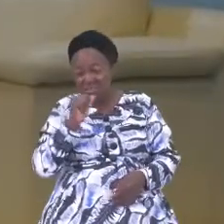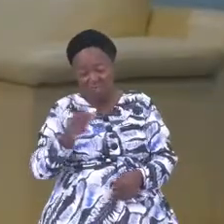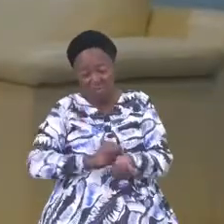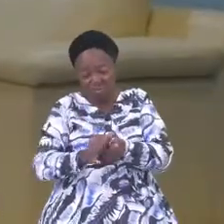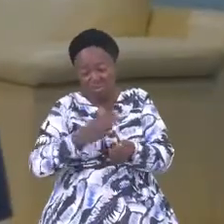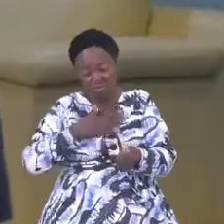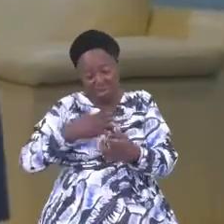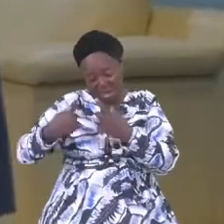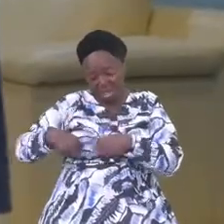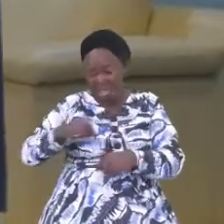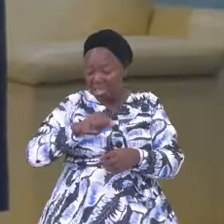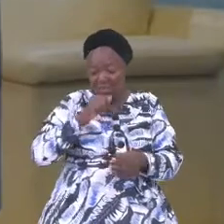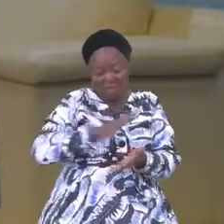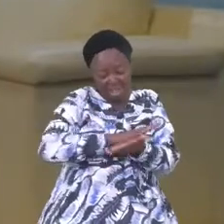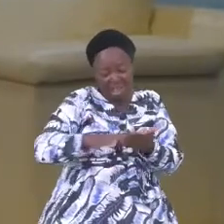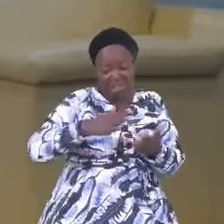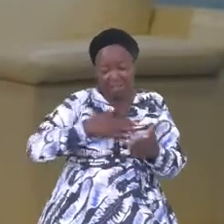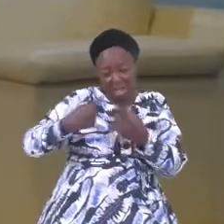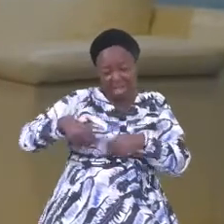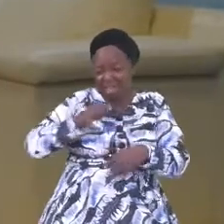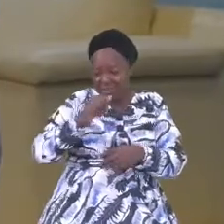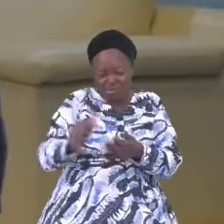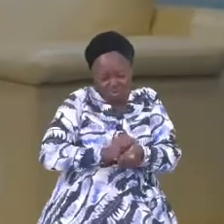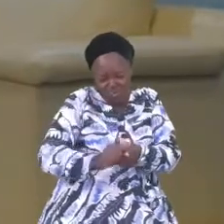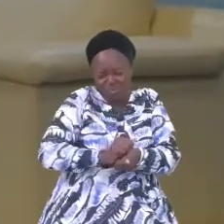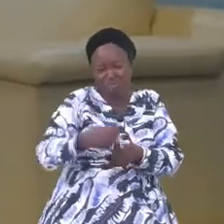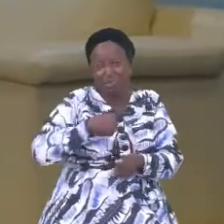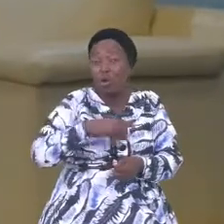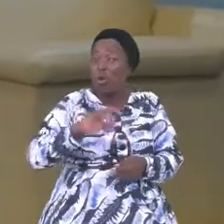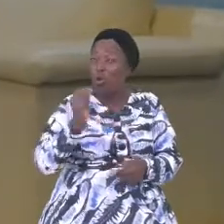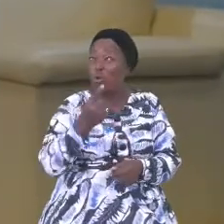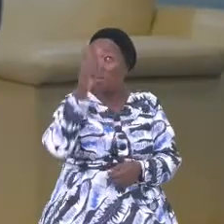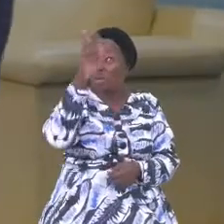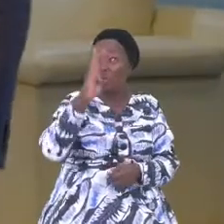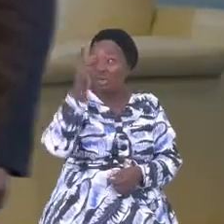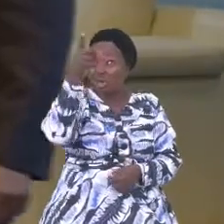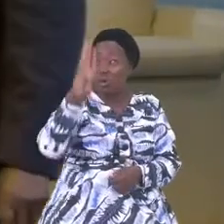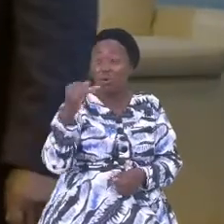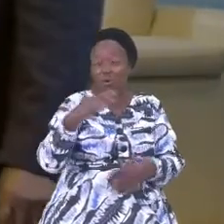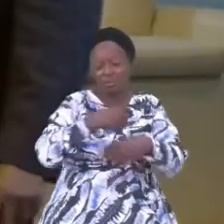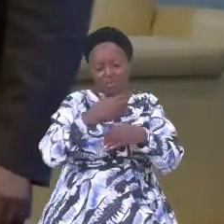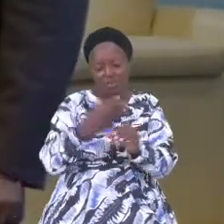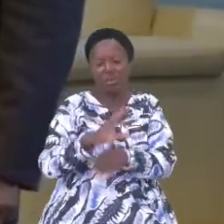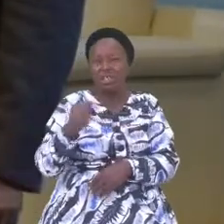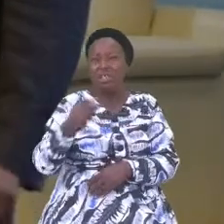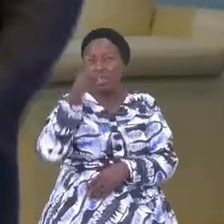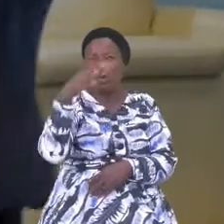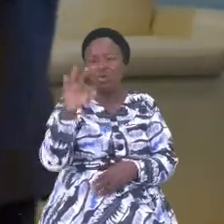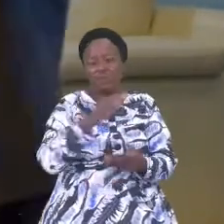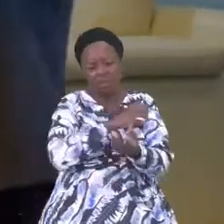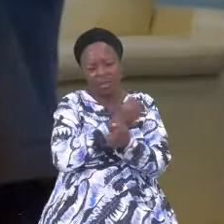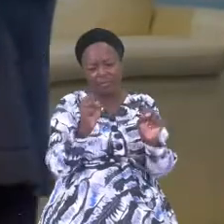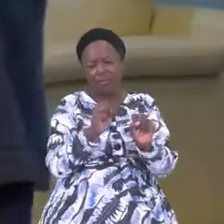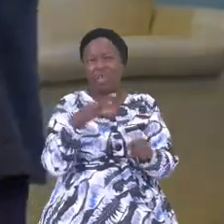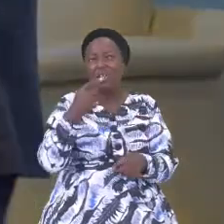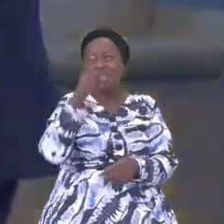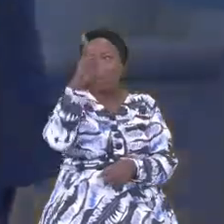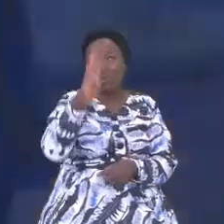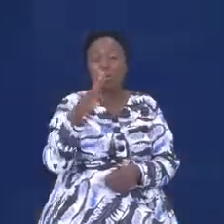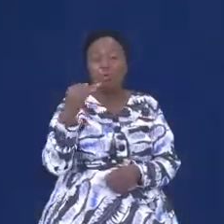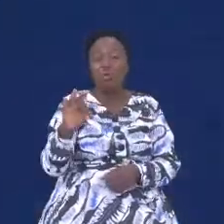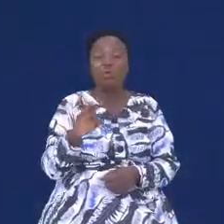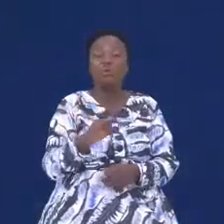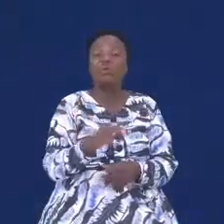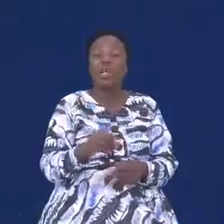cleanse my heart. They cannot purge me. Only God, the God of creation, the God of redemption, the God of